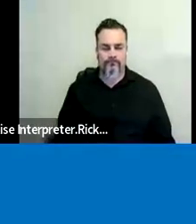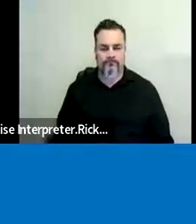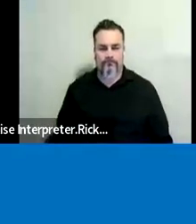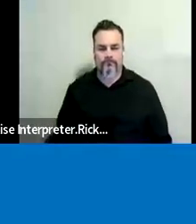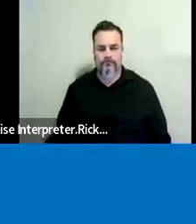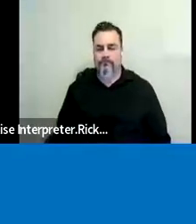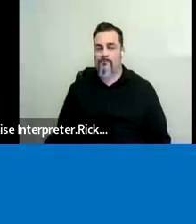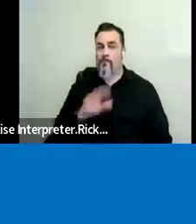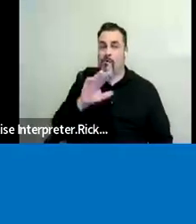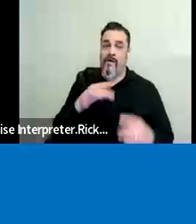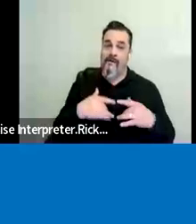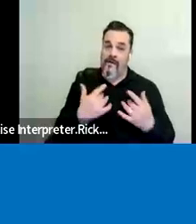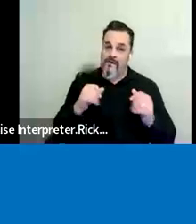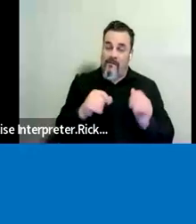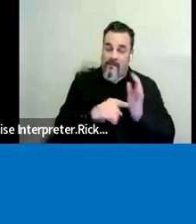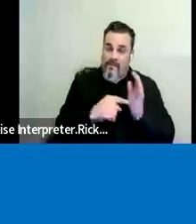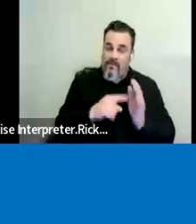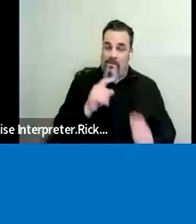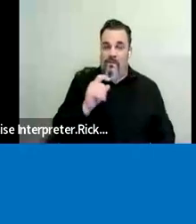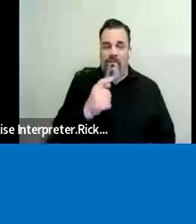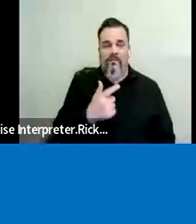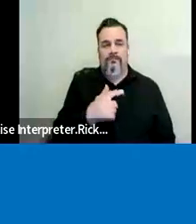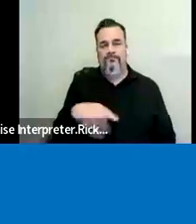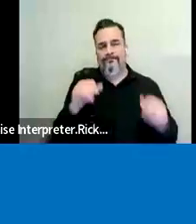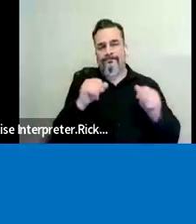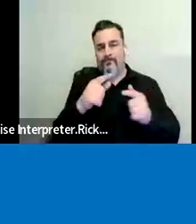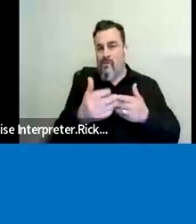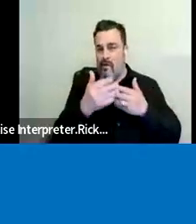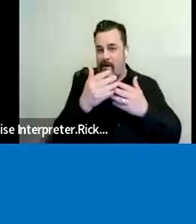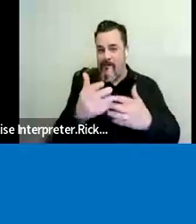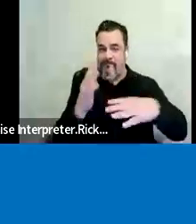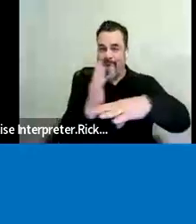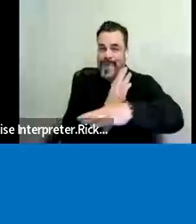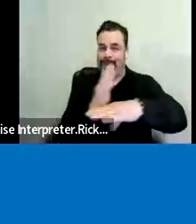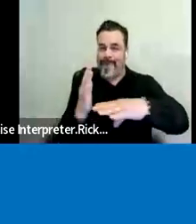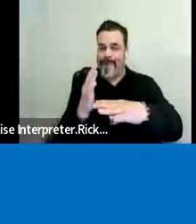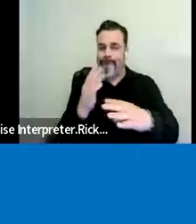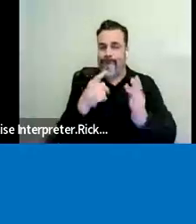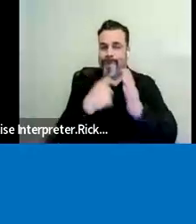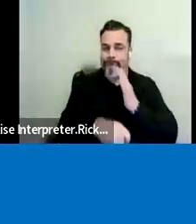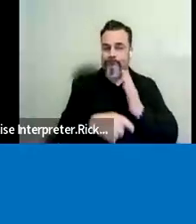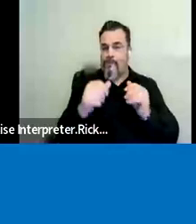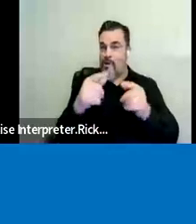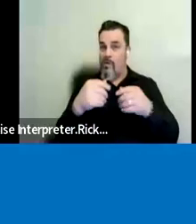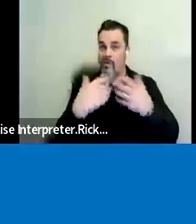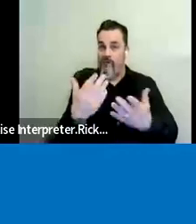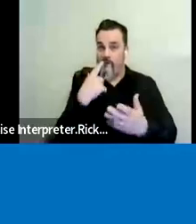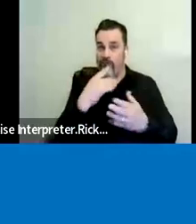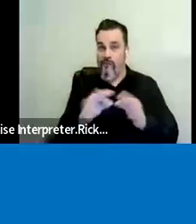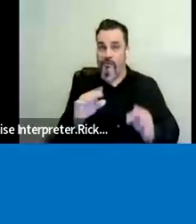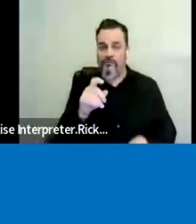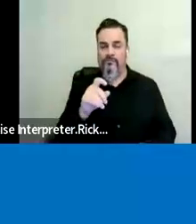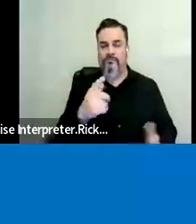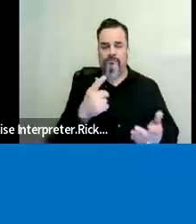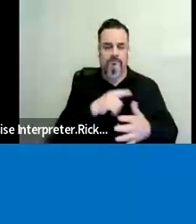Is your event affordable? Can you offer a sliding scale? Can you offer it for free? These are